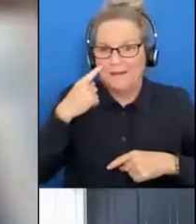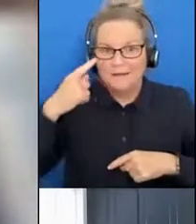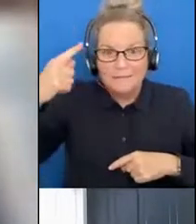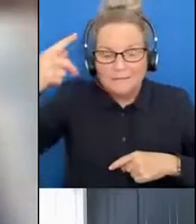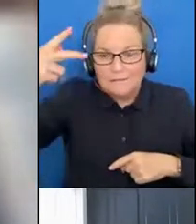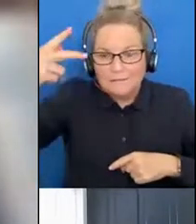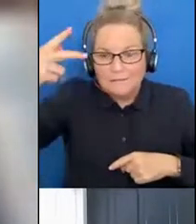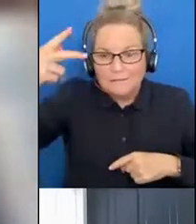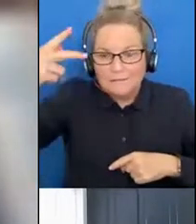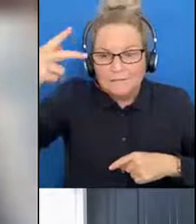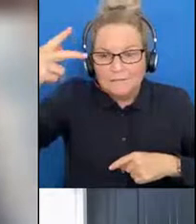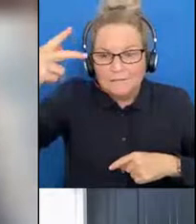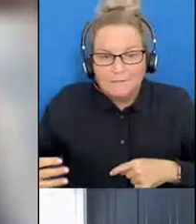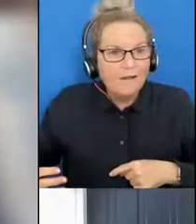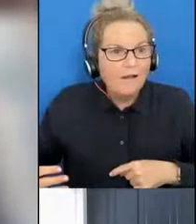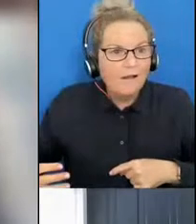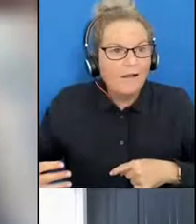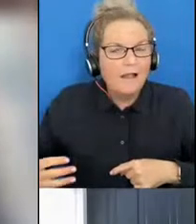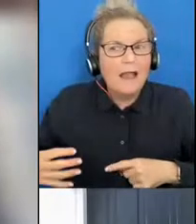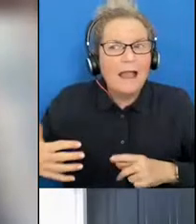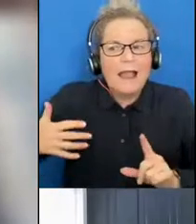people who actually made today possible.